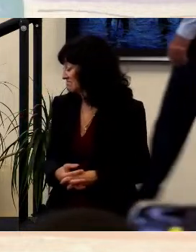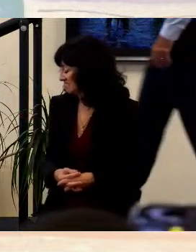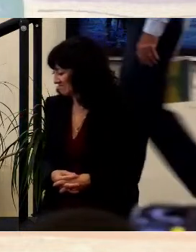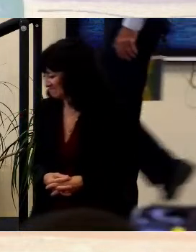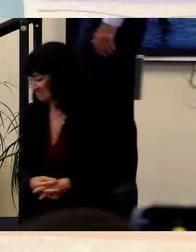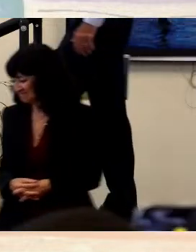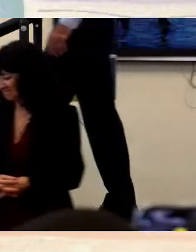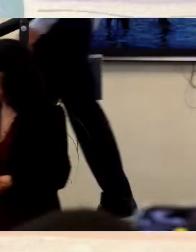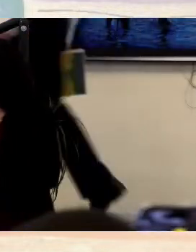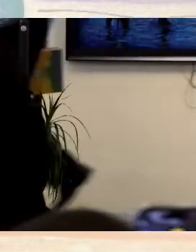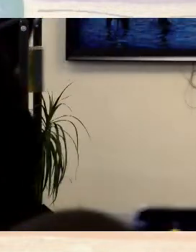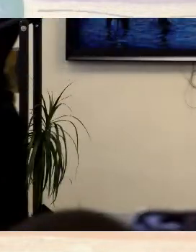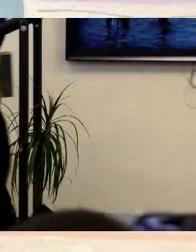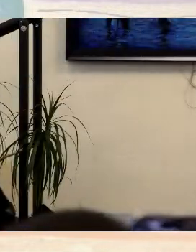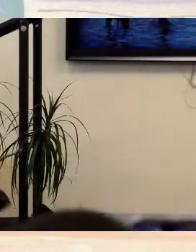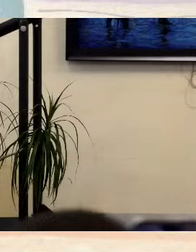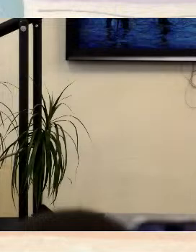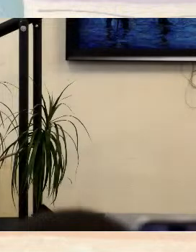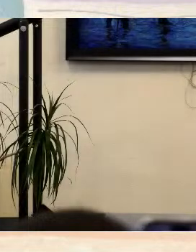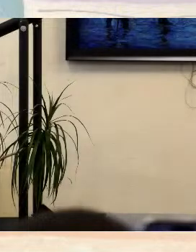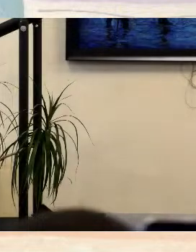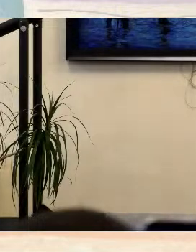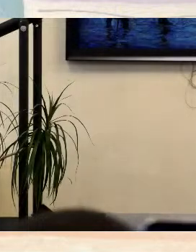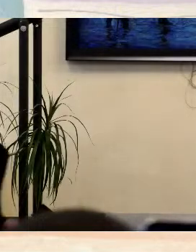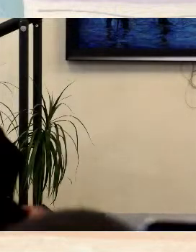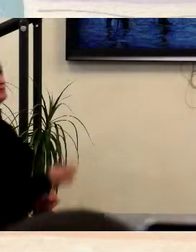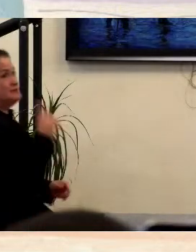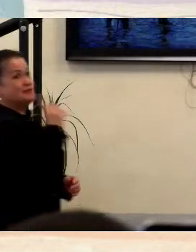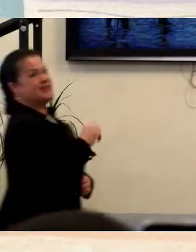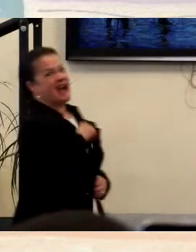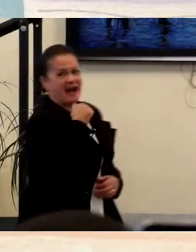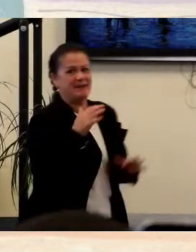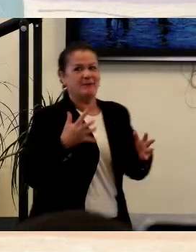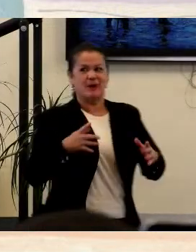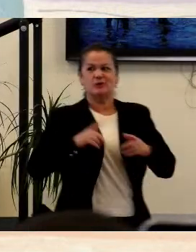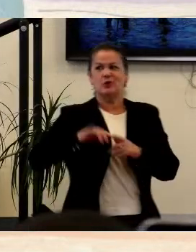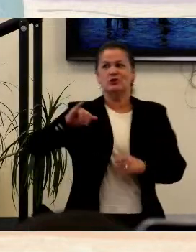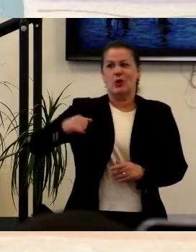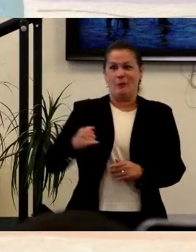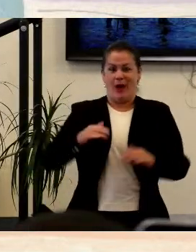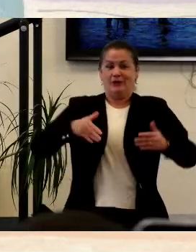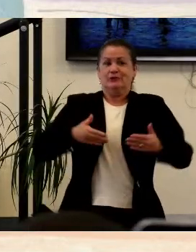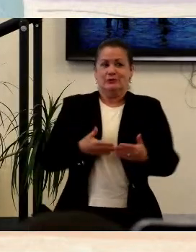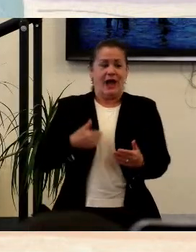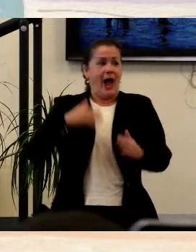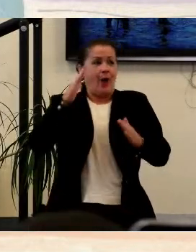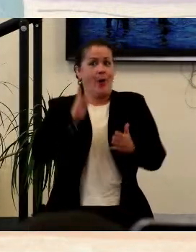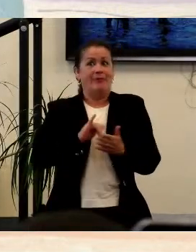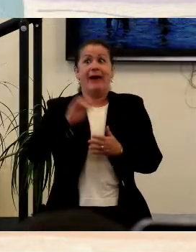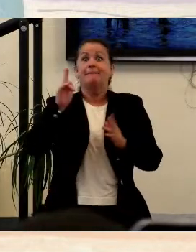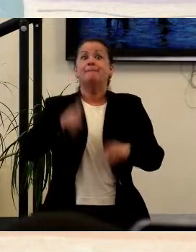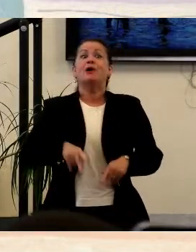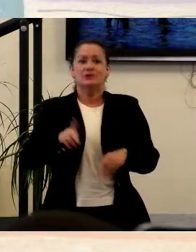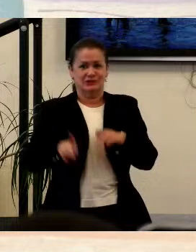I wasn't nervous till Jamar's introduction. That's a really, I hope that person shows